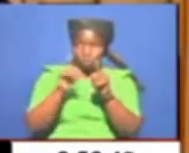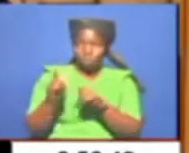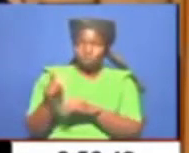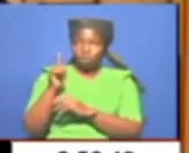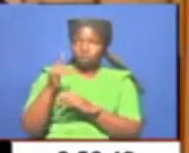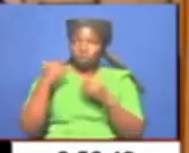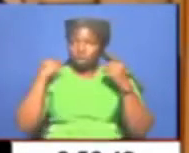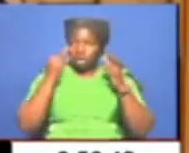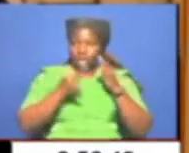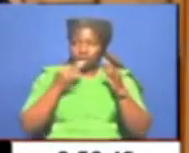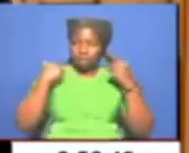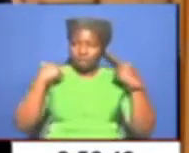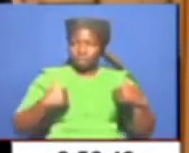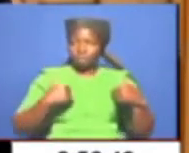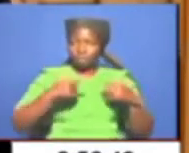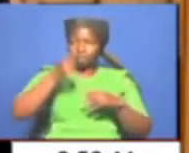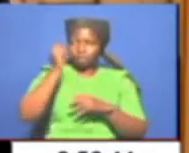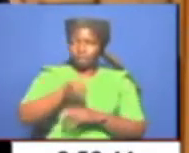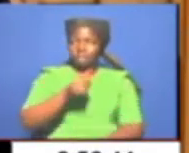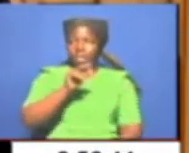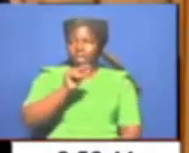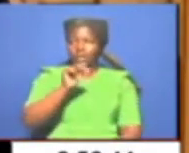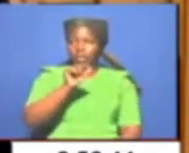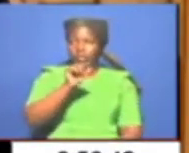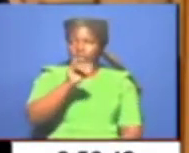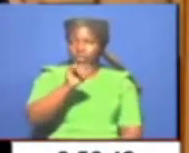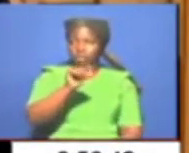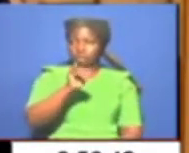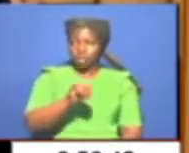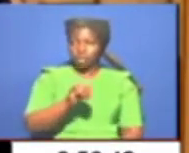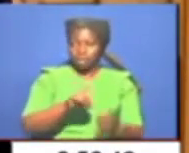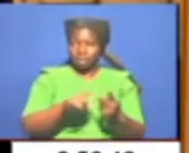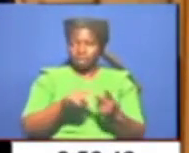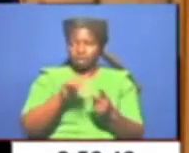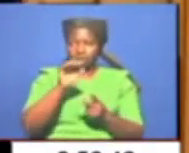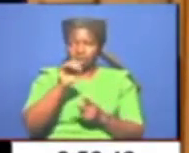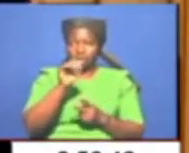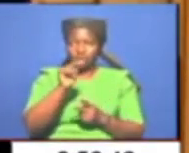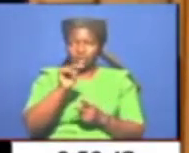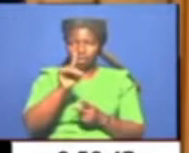or Justice George Odunga, who are involved with this matter at the High Court,